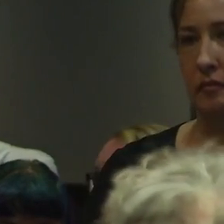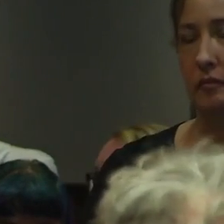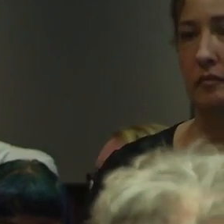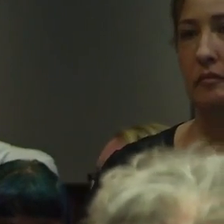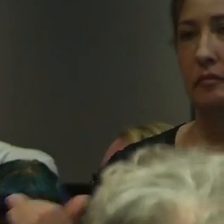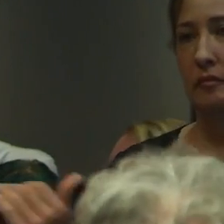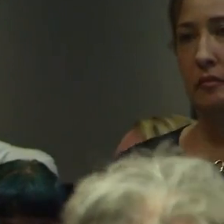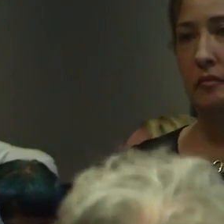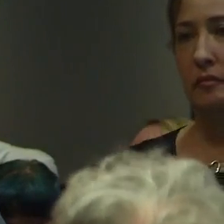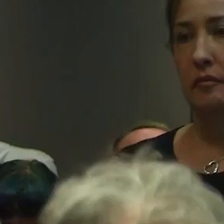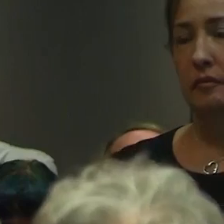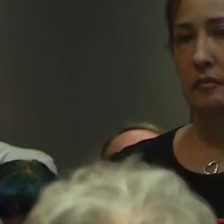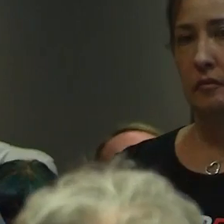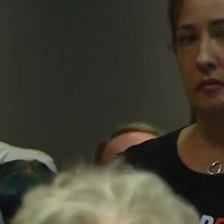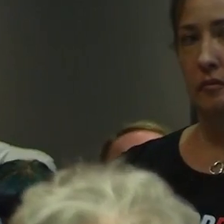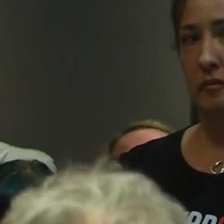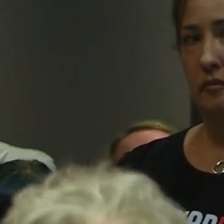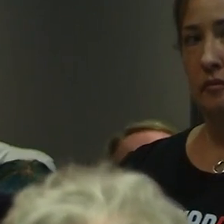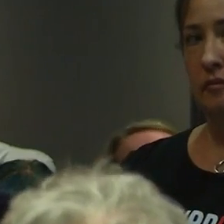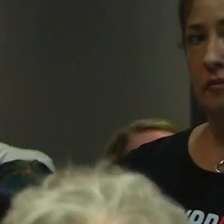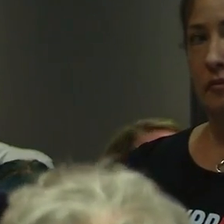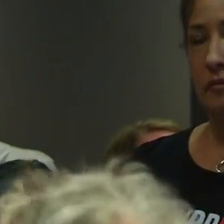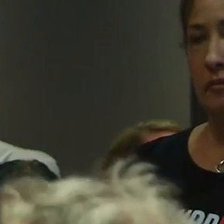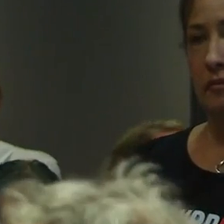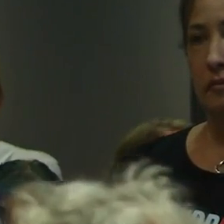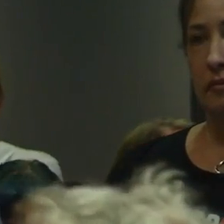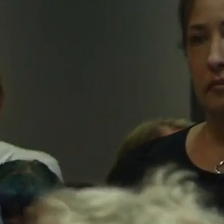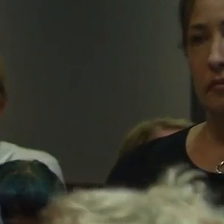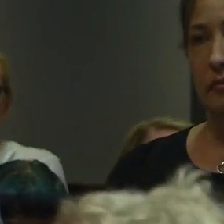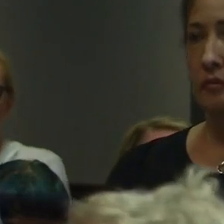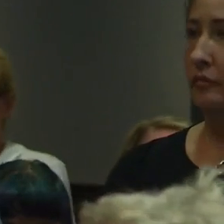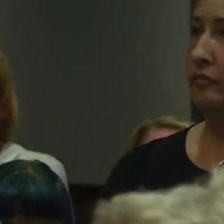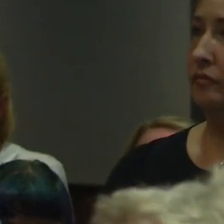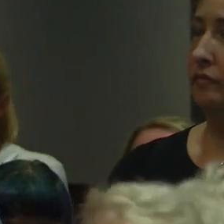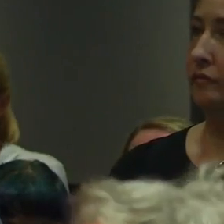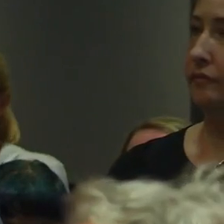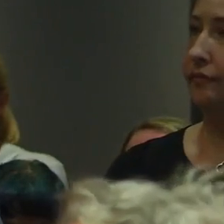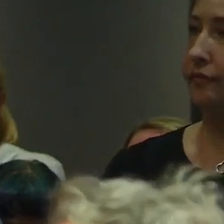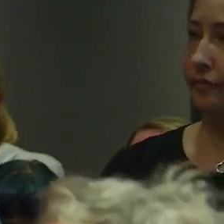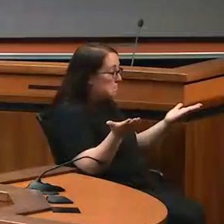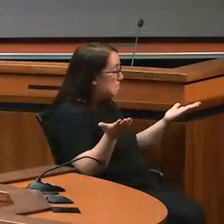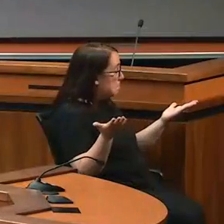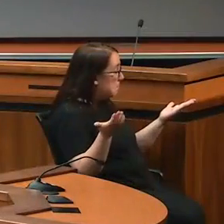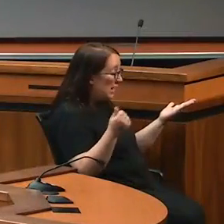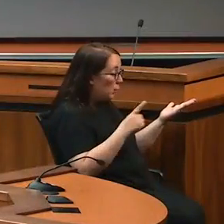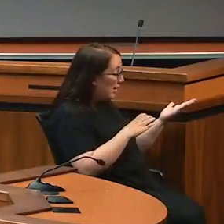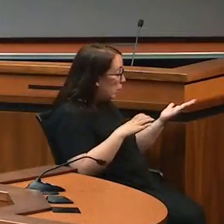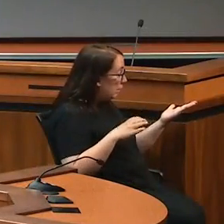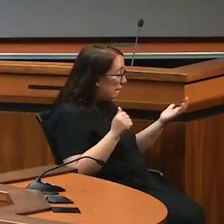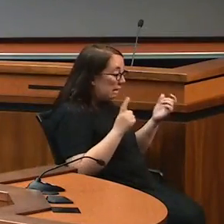An early warning system when stages get to a certain height. I don't know. Is there anyone in the county that can answer that